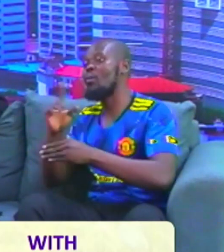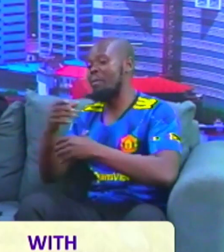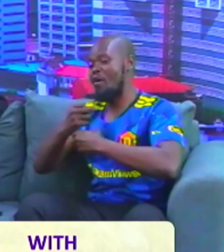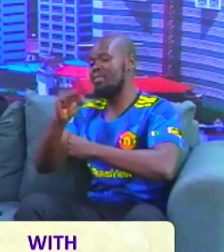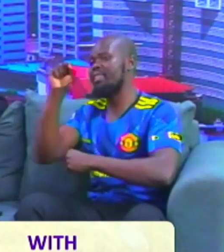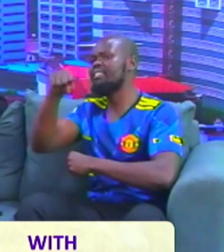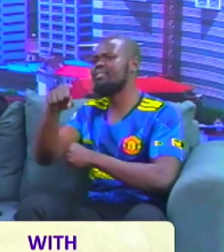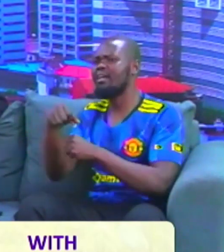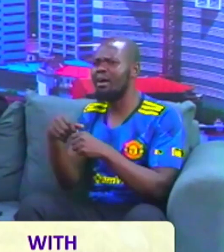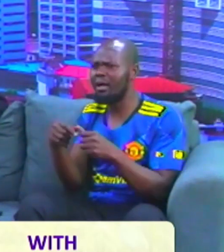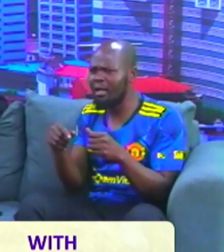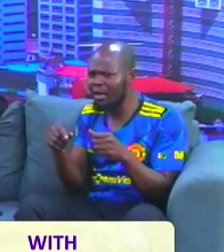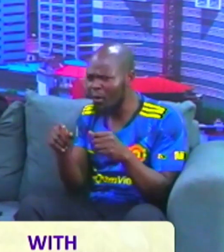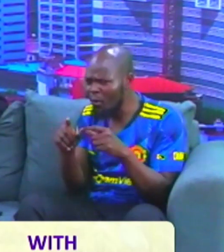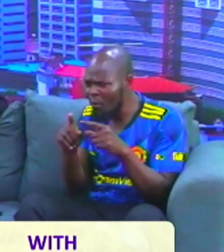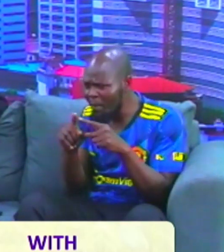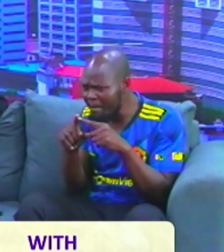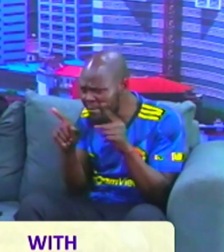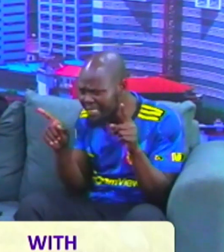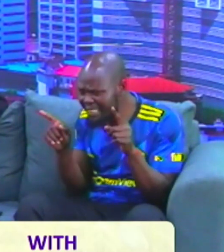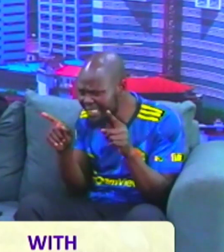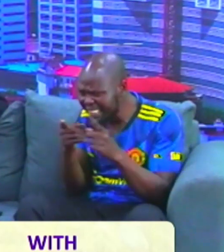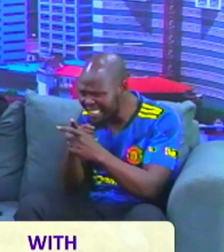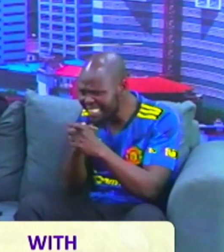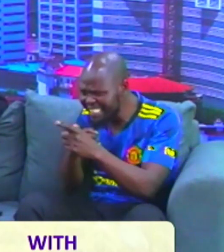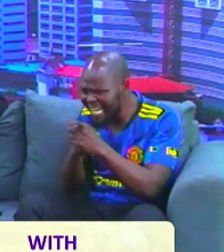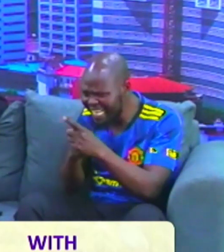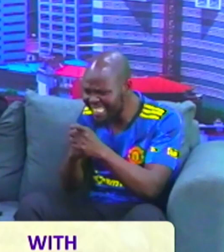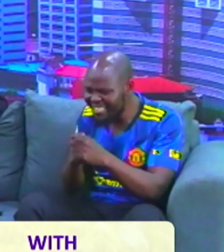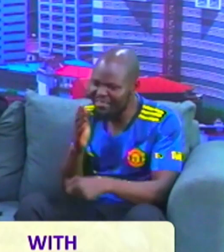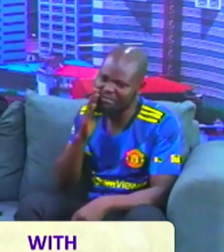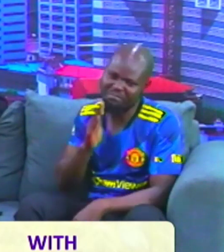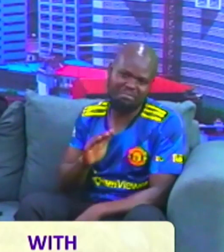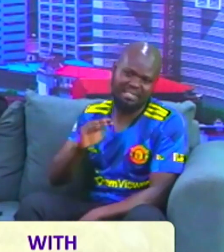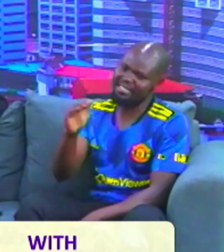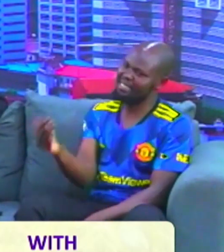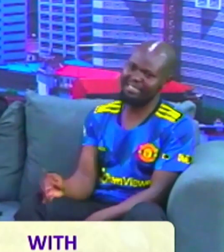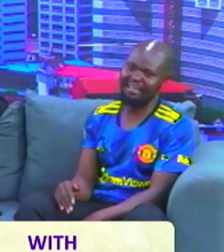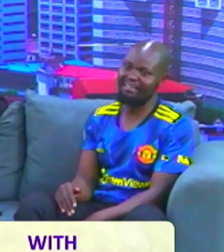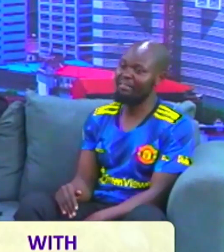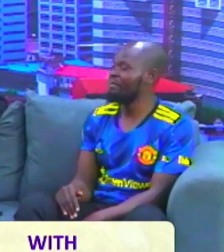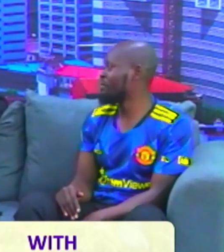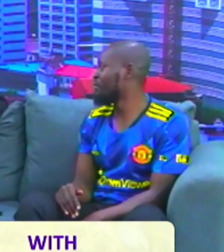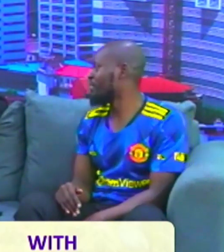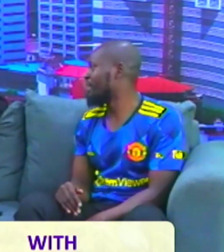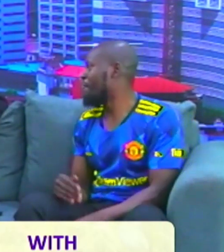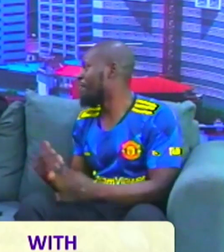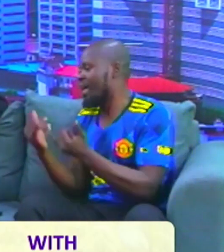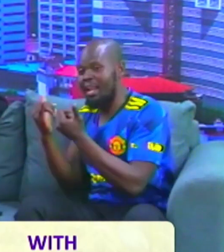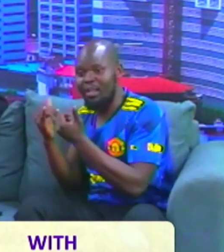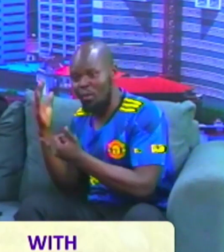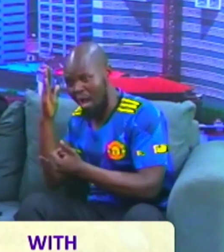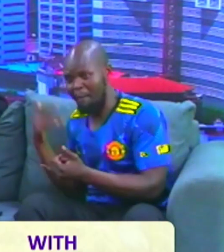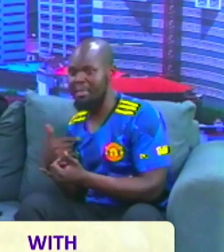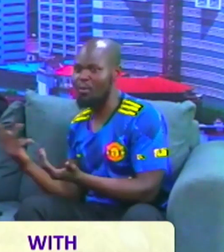Yes, na ni kweli Man City sahi confidence yao iko juu kabisa. And Arsenal pia hatuwezi deny confidence yao, but